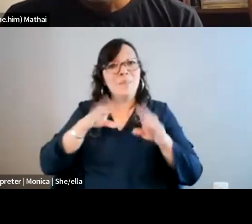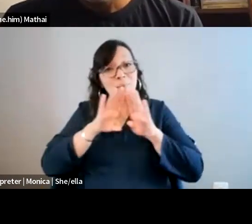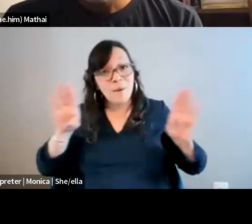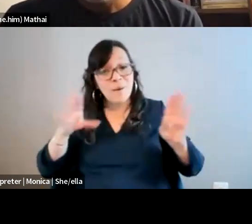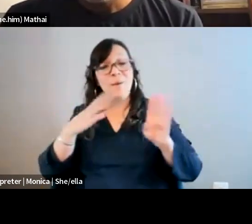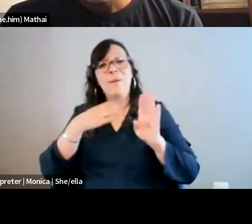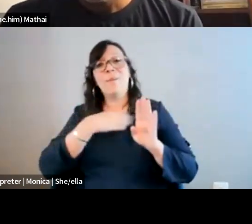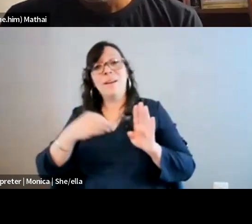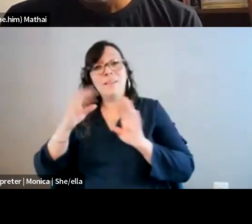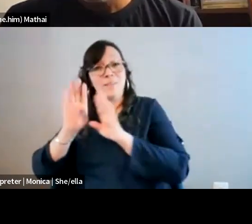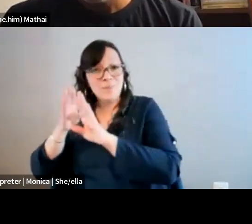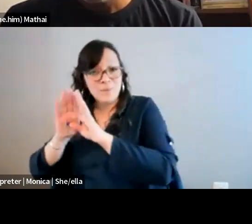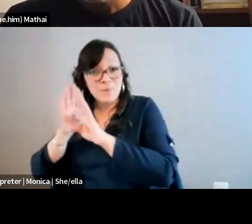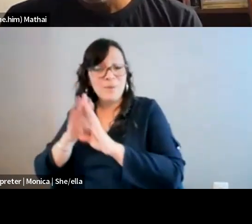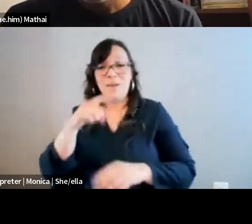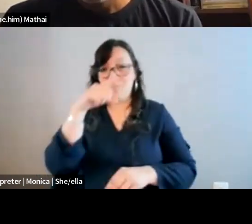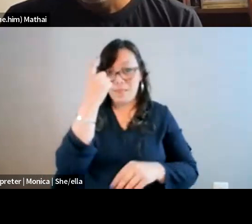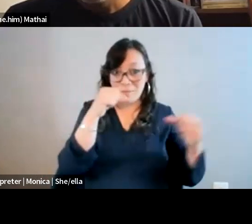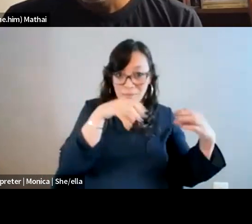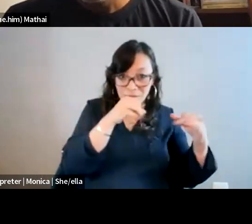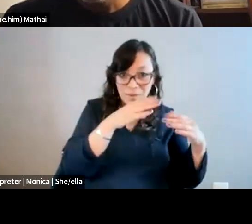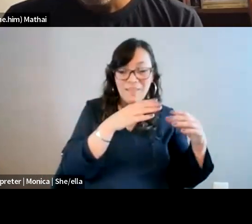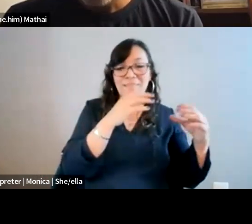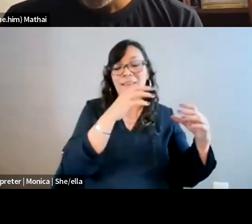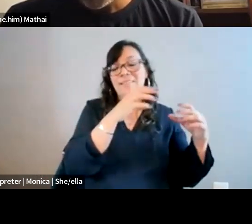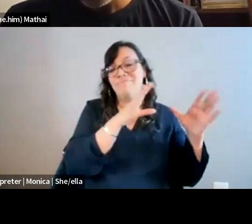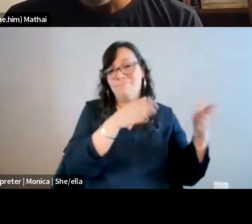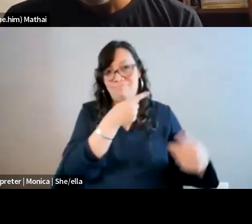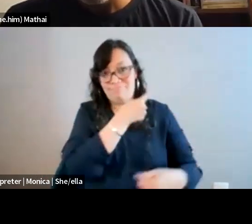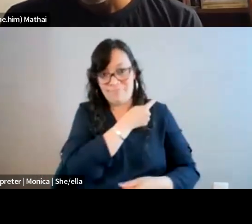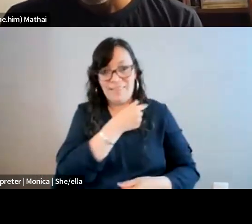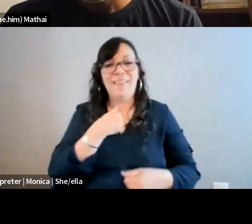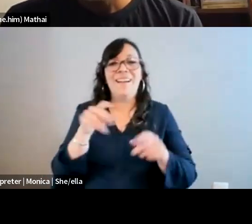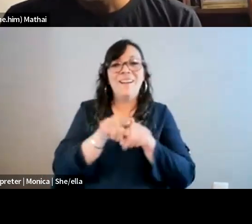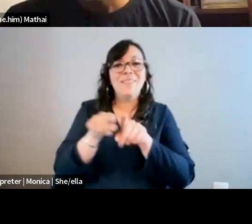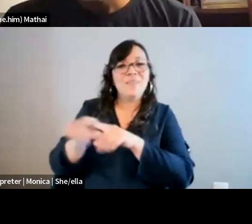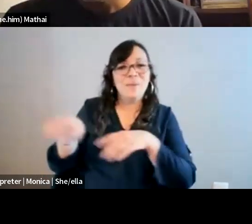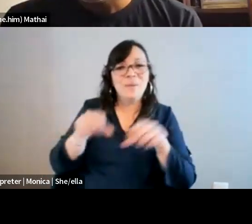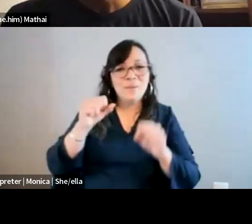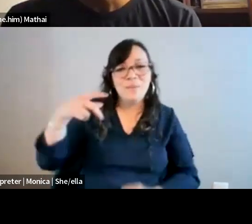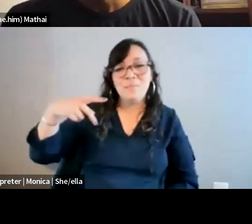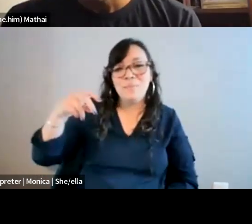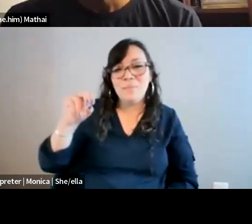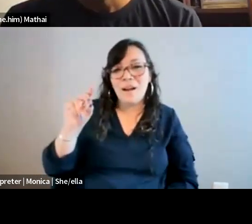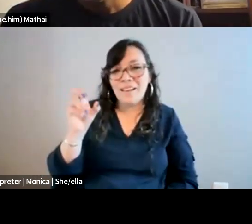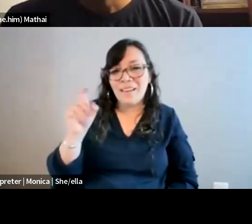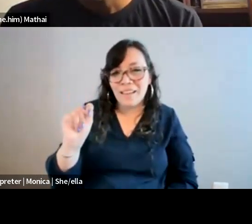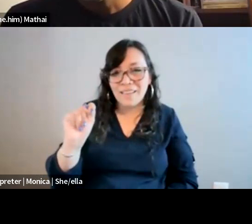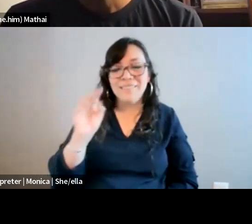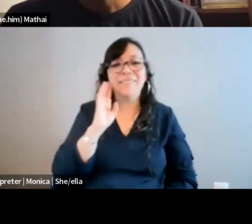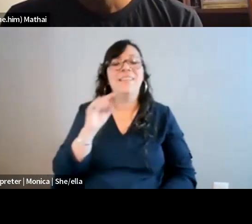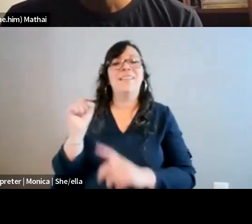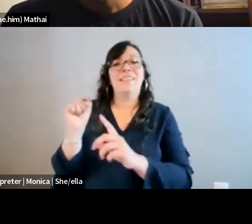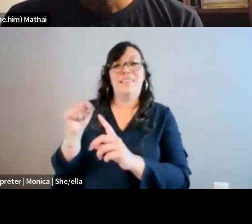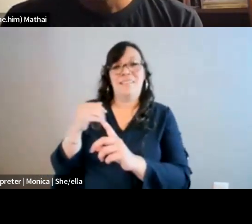and a black microwave oven. I'm also the host and creator of a podcast called We The Unhoused, which I created